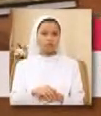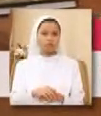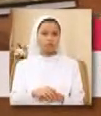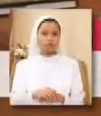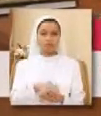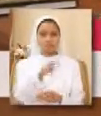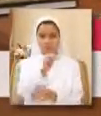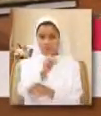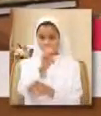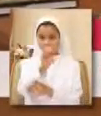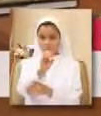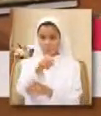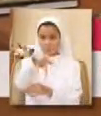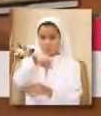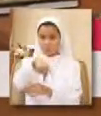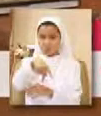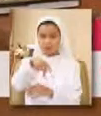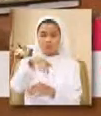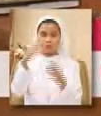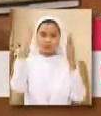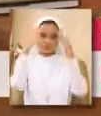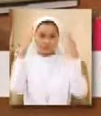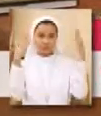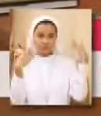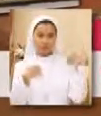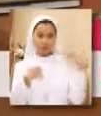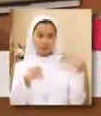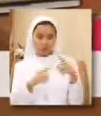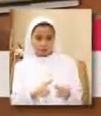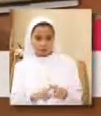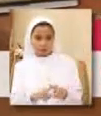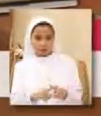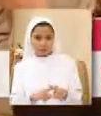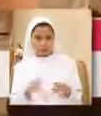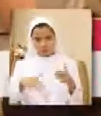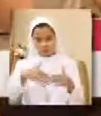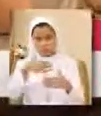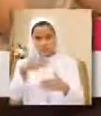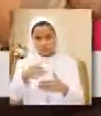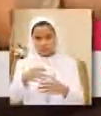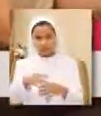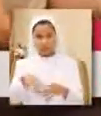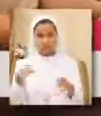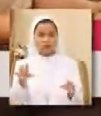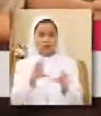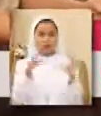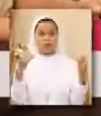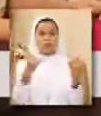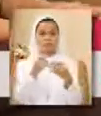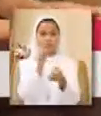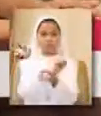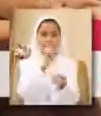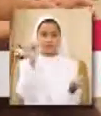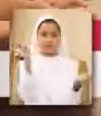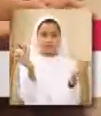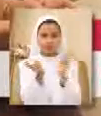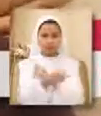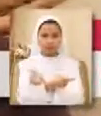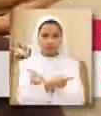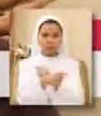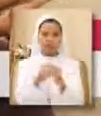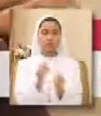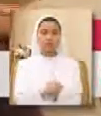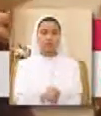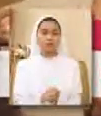Sisters. And then lately, your congregation was changed to Compassionate Franciscan Sisters of the